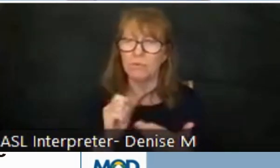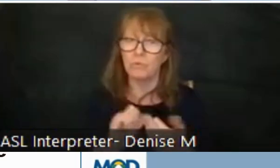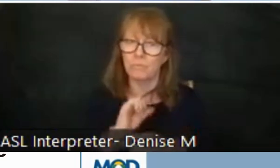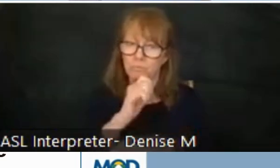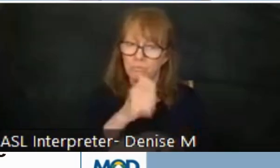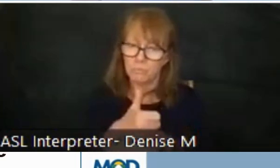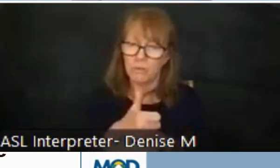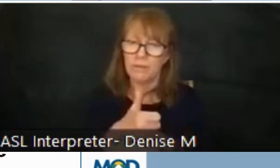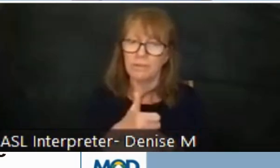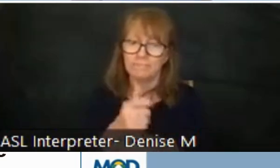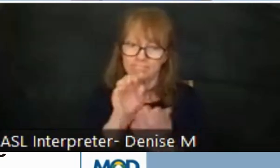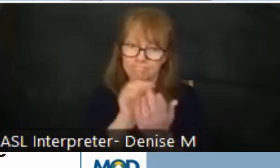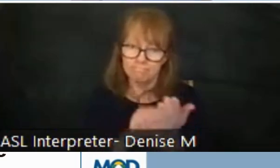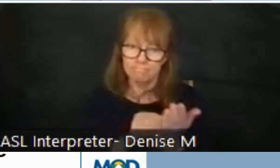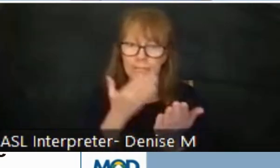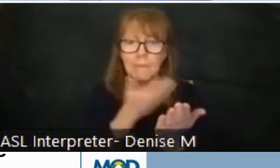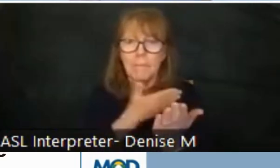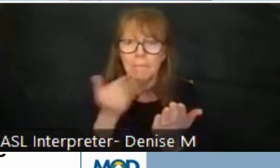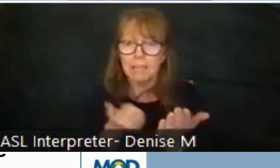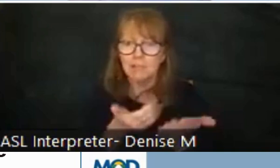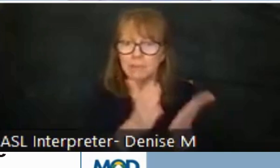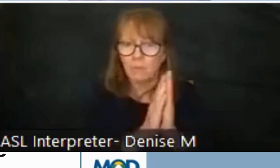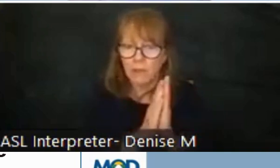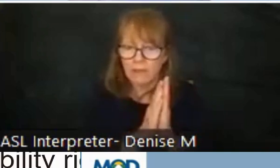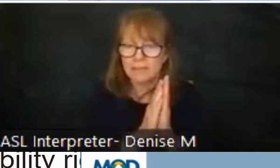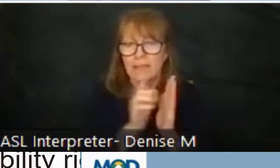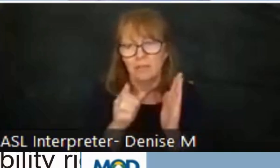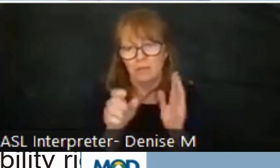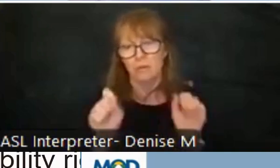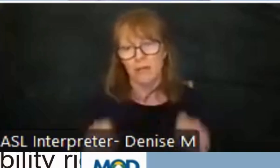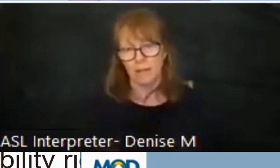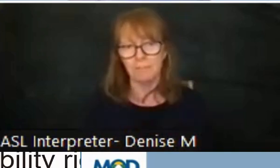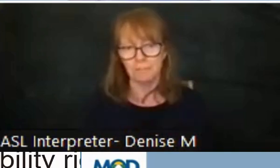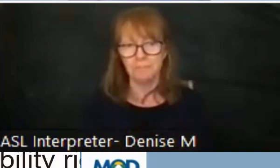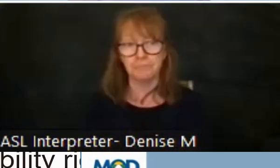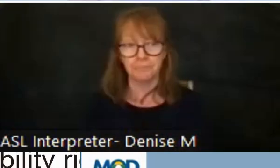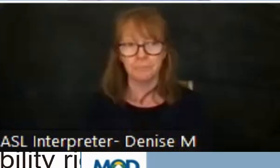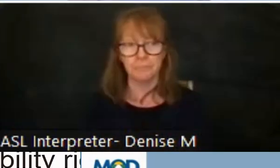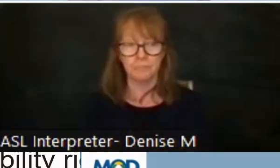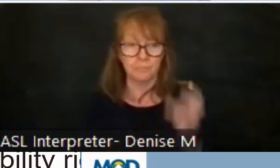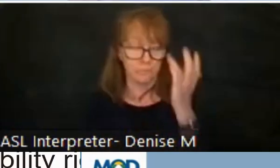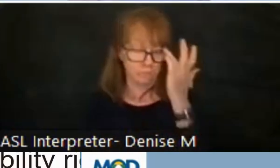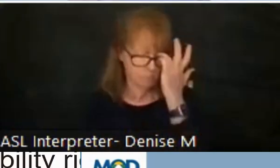best request that you can. Next slide, please.